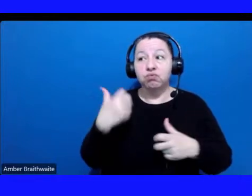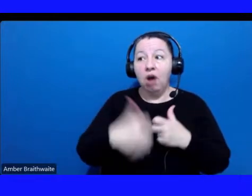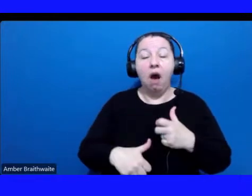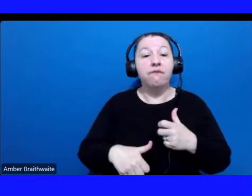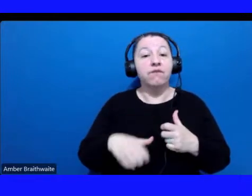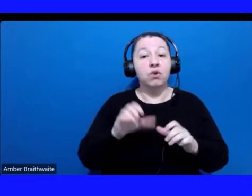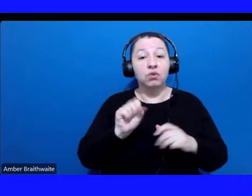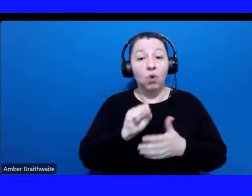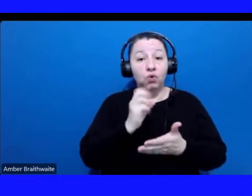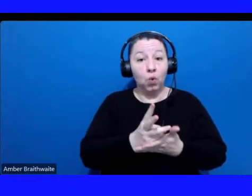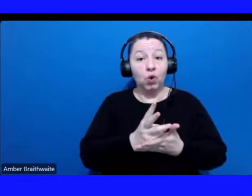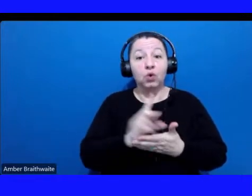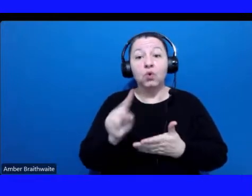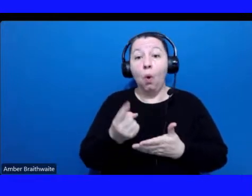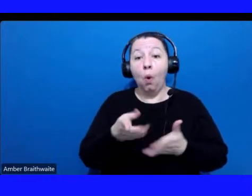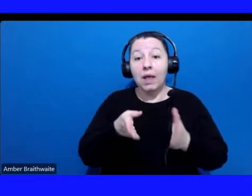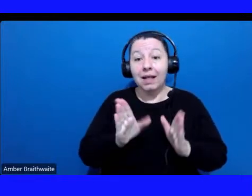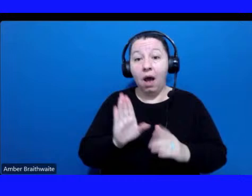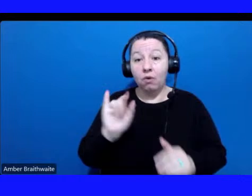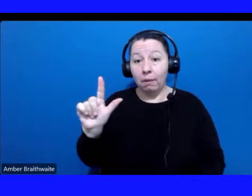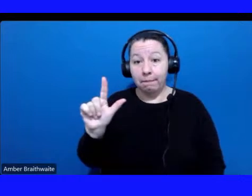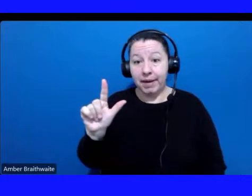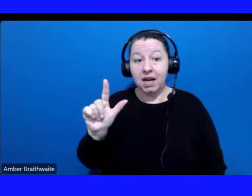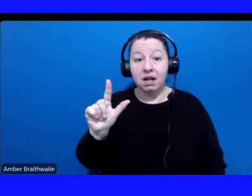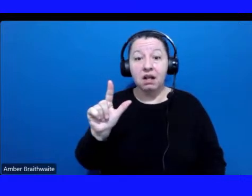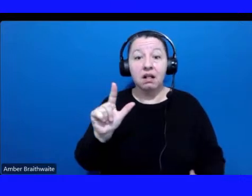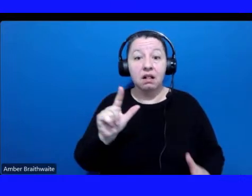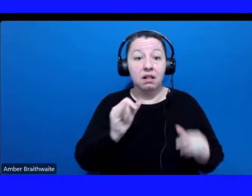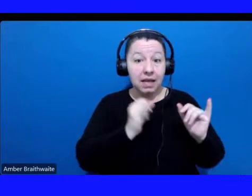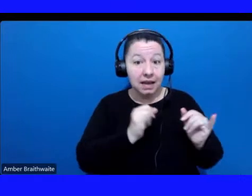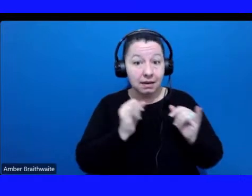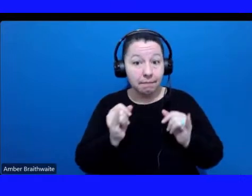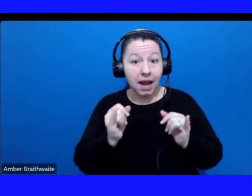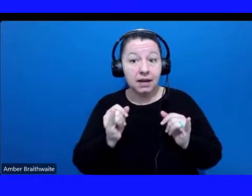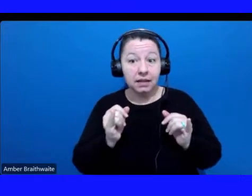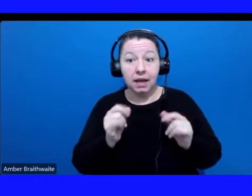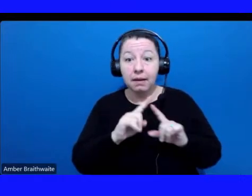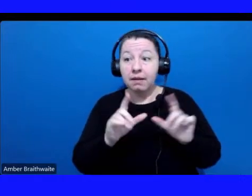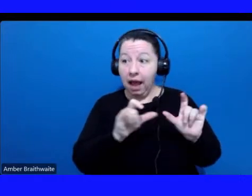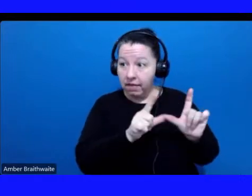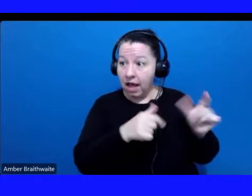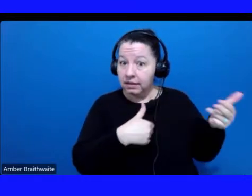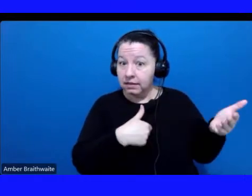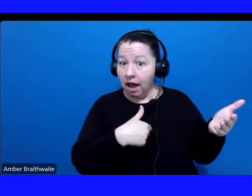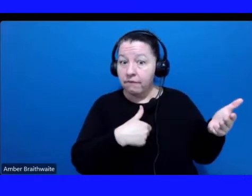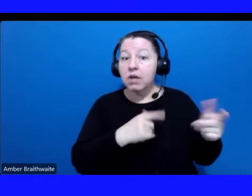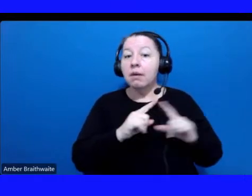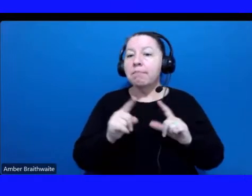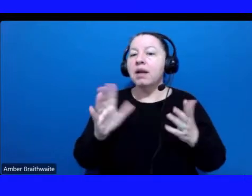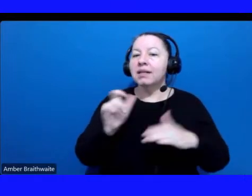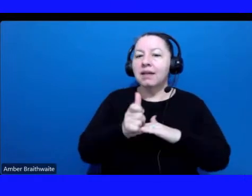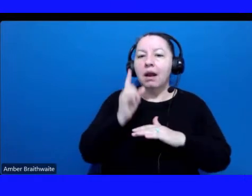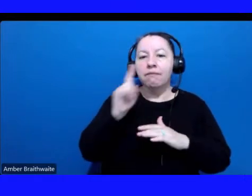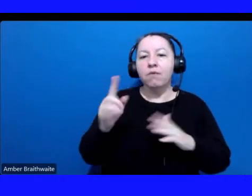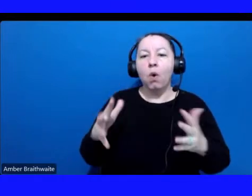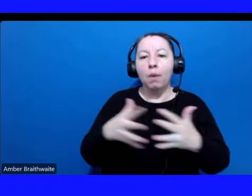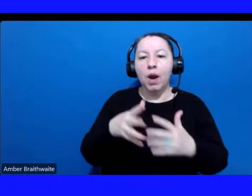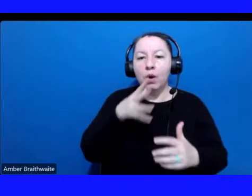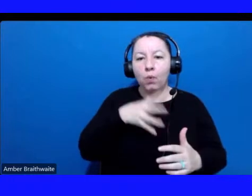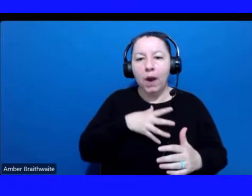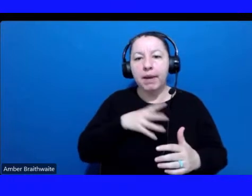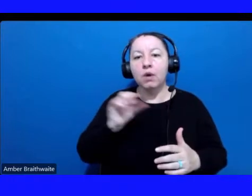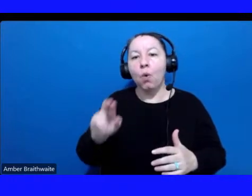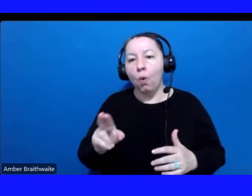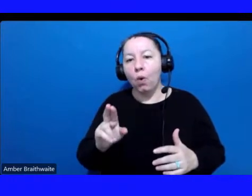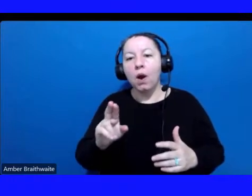primary care systems be able to generate revenue for the work that they do. And it is also the coding and paying for it, because a lot of